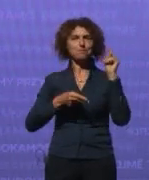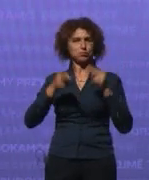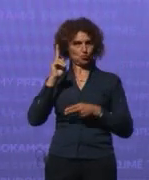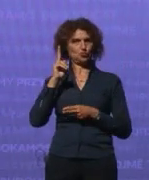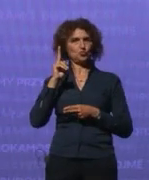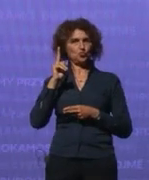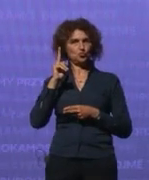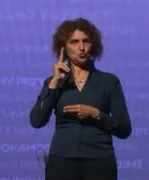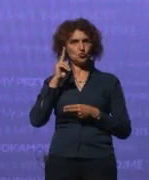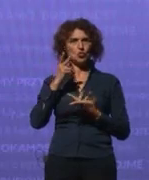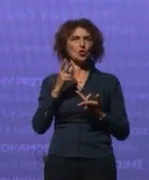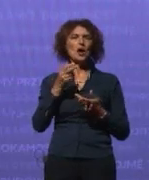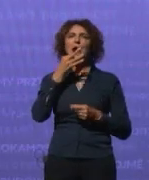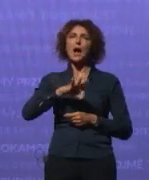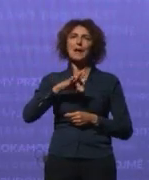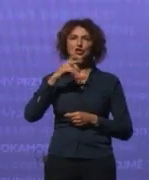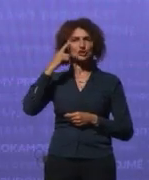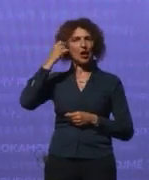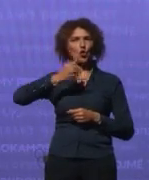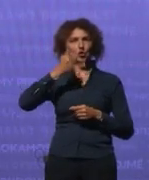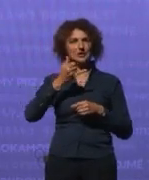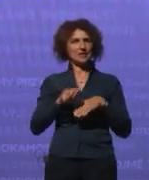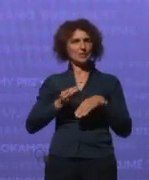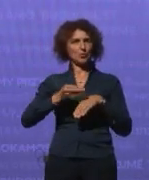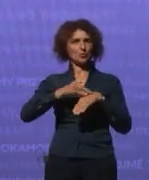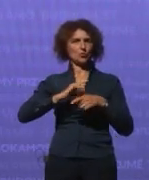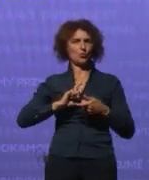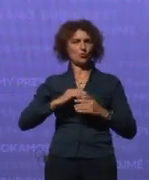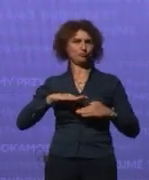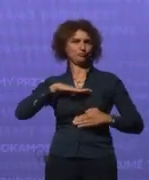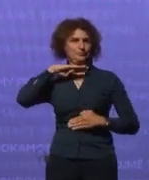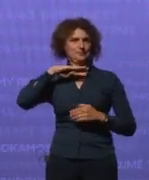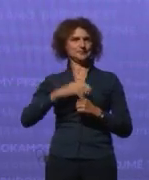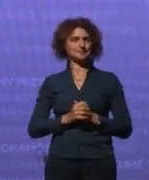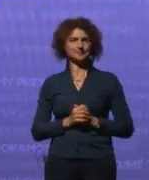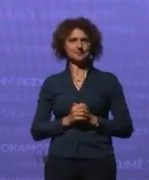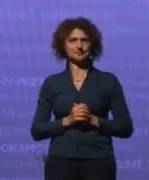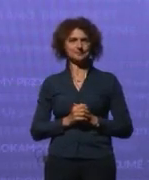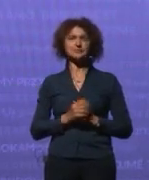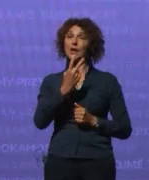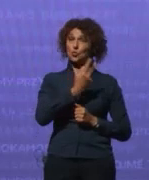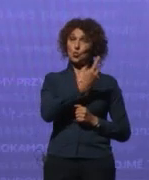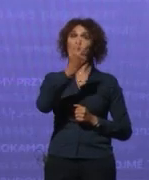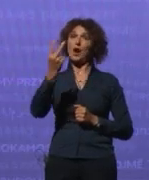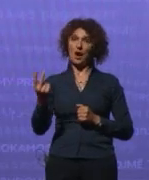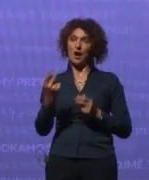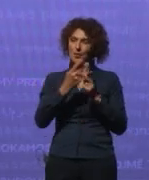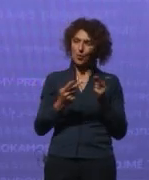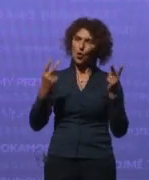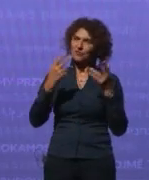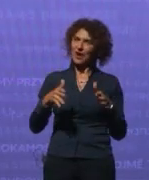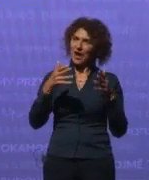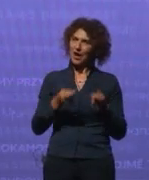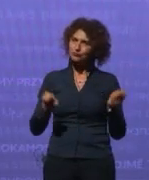for almost 2 years in the rehabilitation center Boggiano Pico. This is a branch of the Don Orione Foundation in